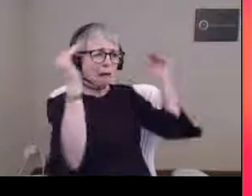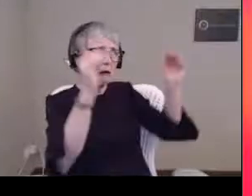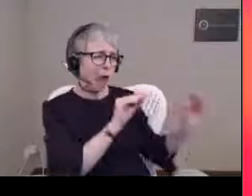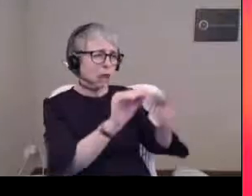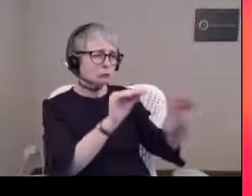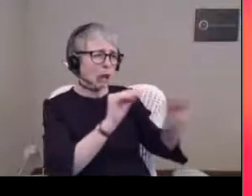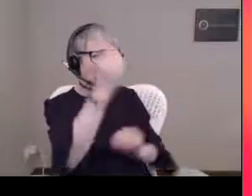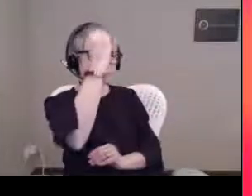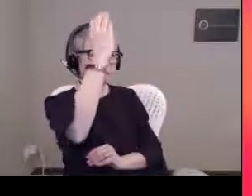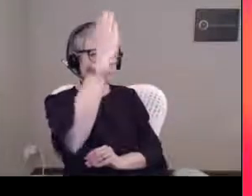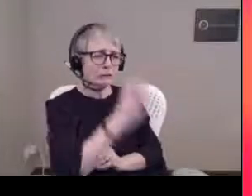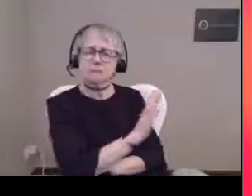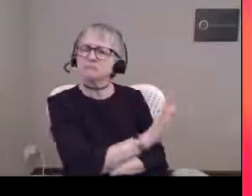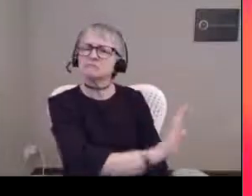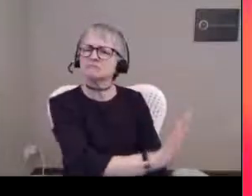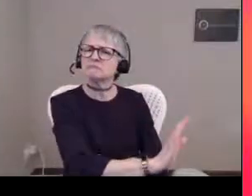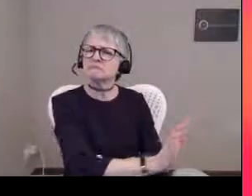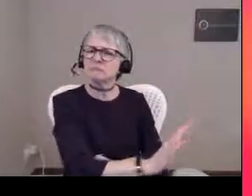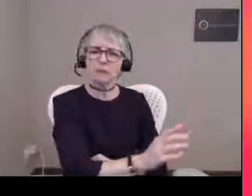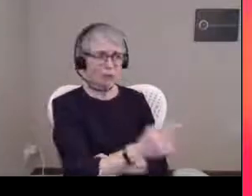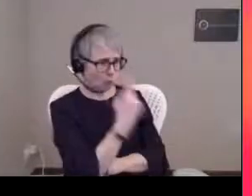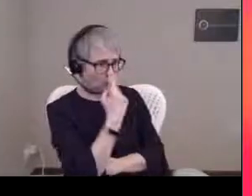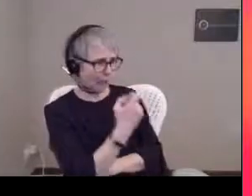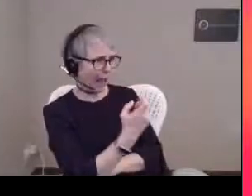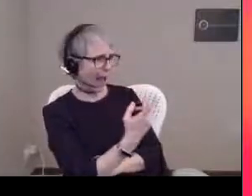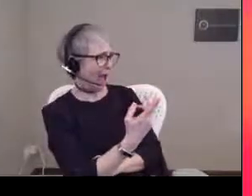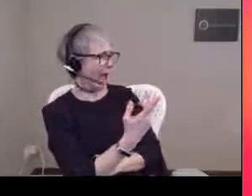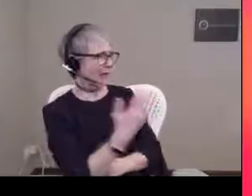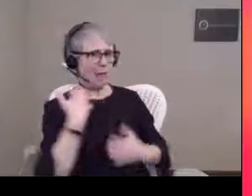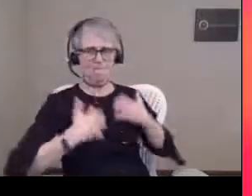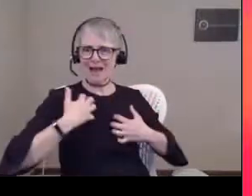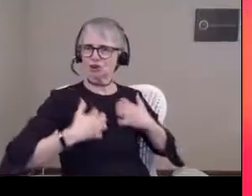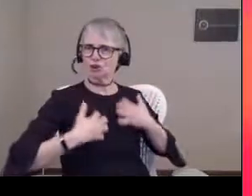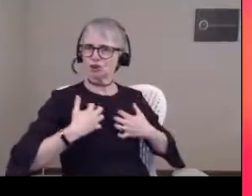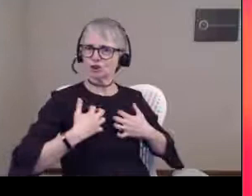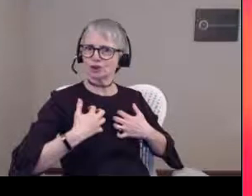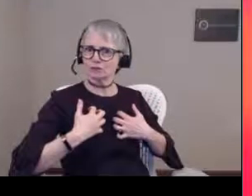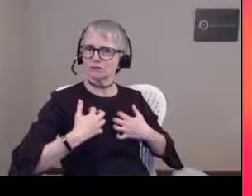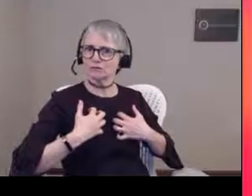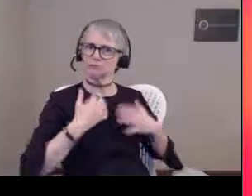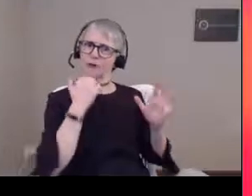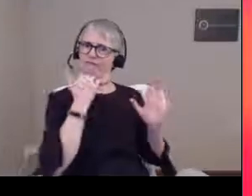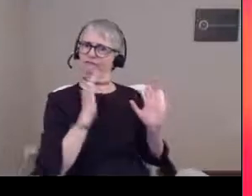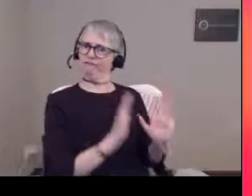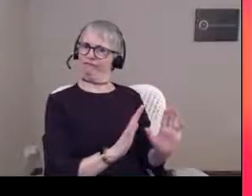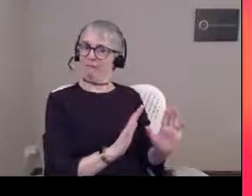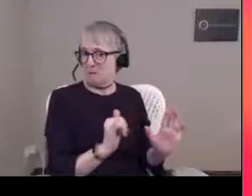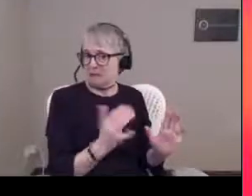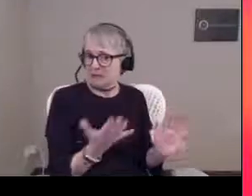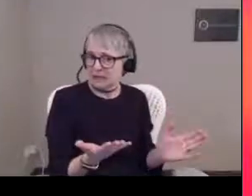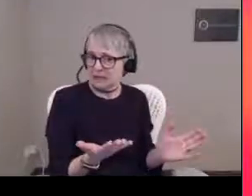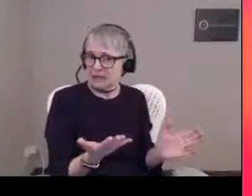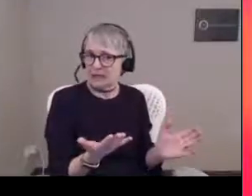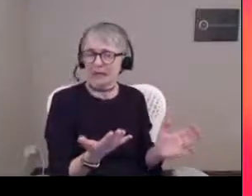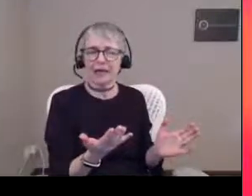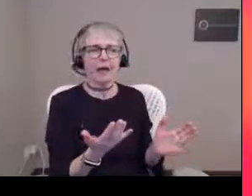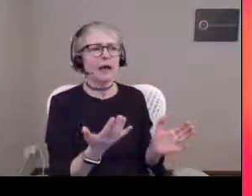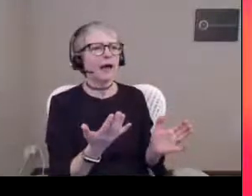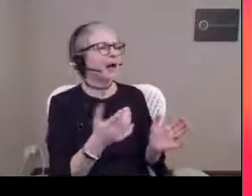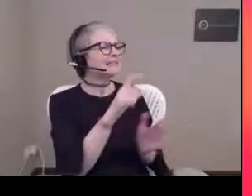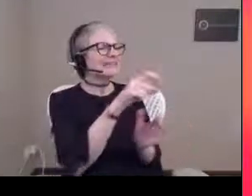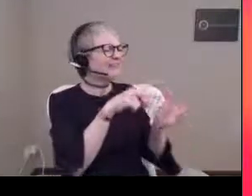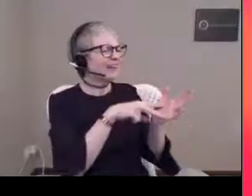focused on someone showing the passion for the brand coming through on, we try not to use CVs too much